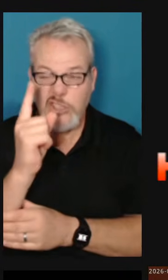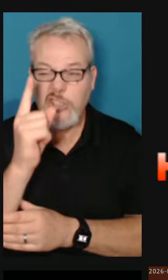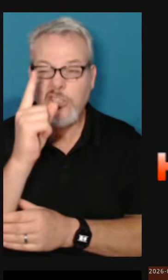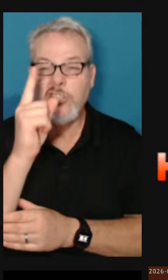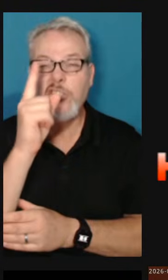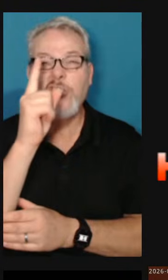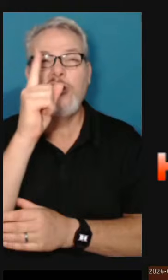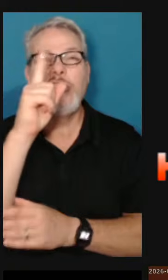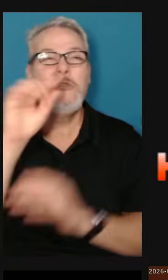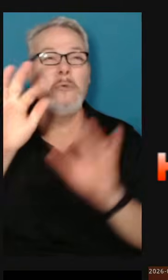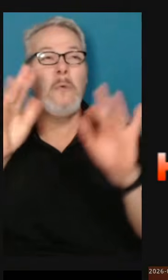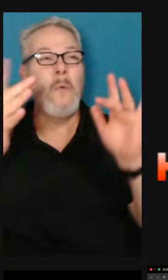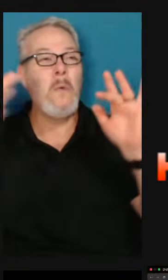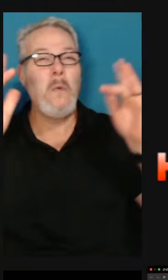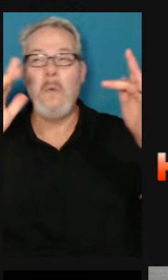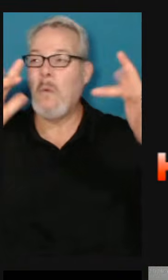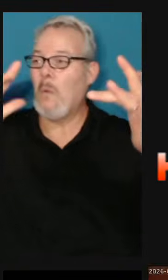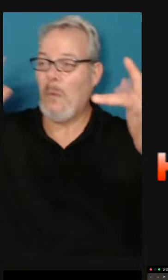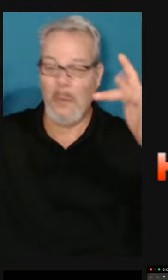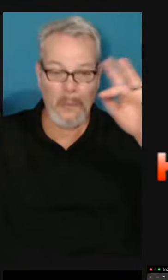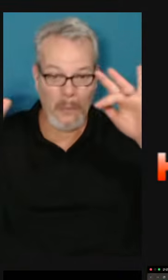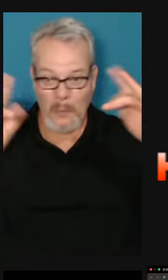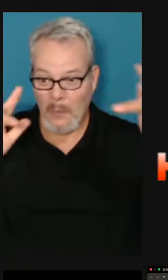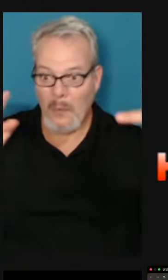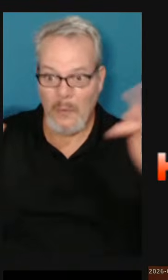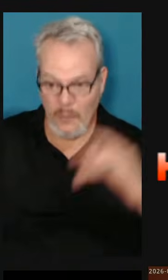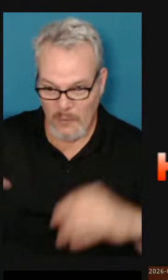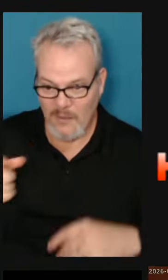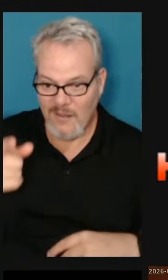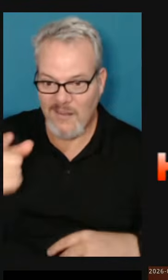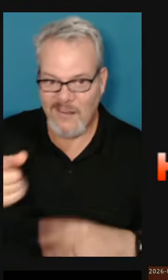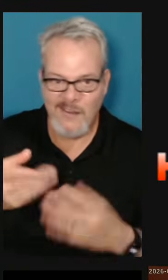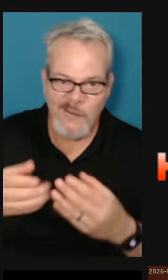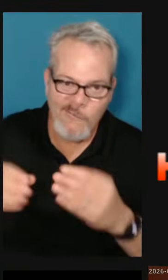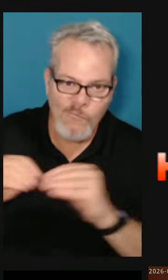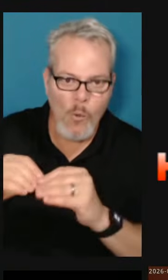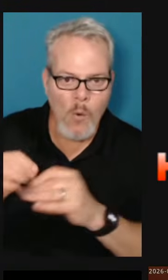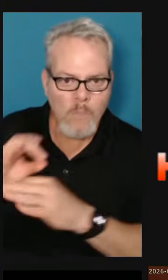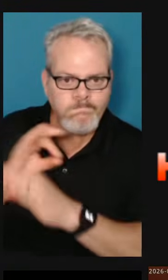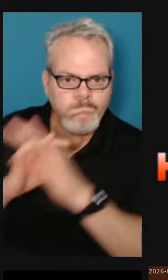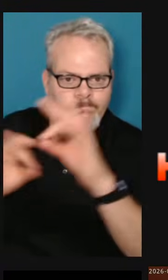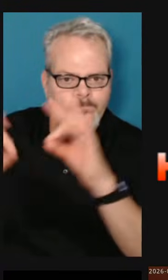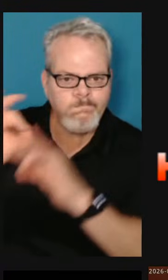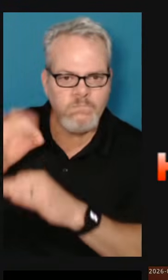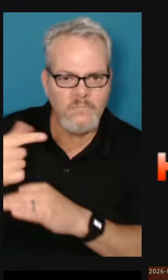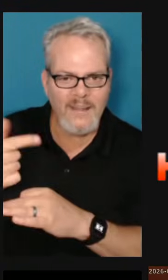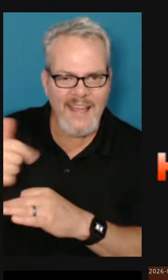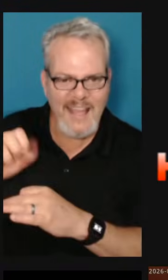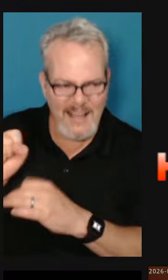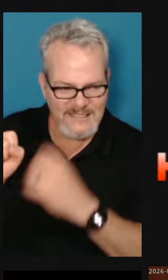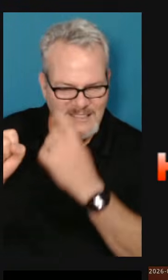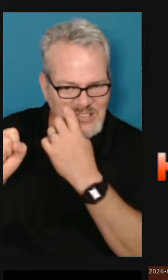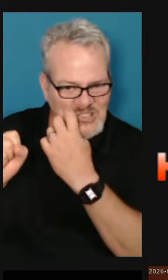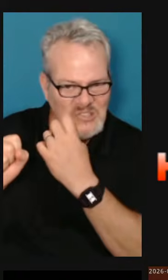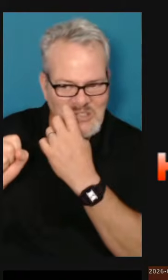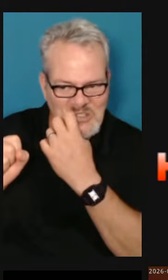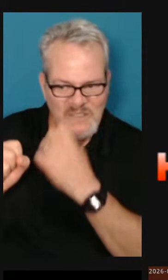over here, right? Maybe it's more gas rich, but there's some bright stuff getting carried all the way up to